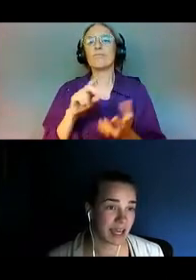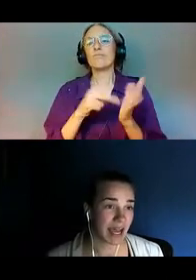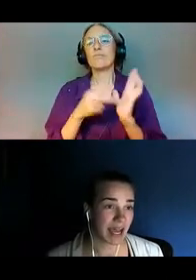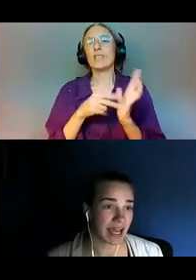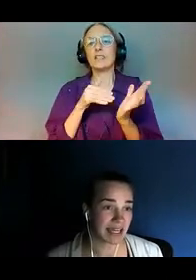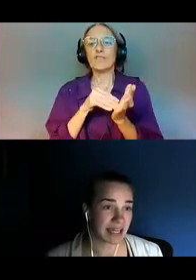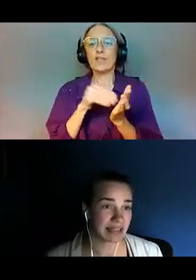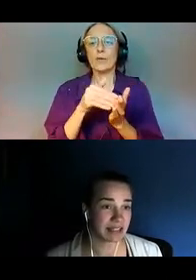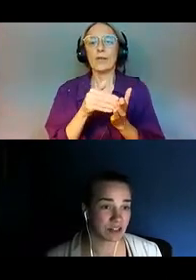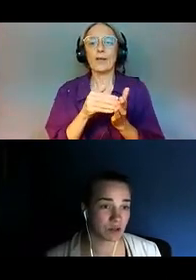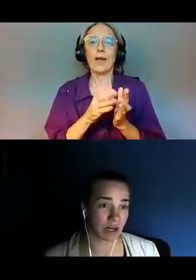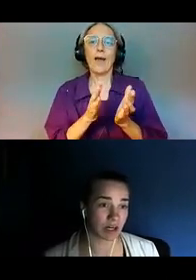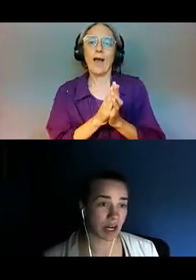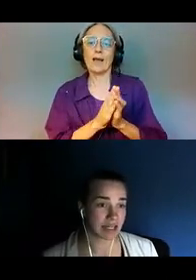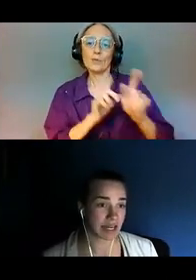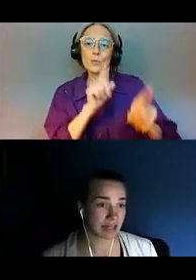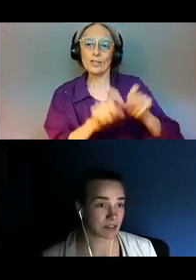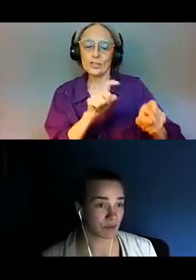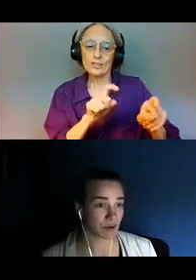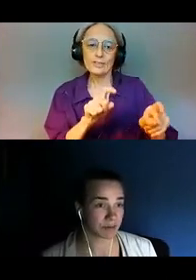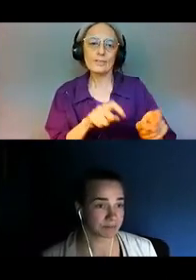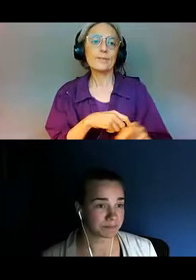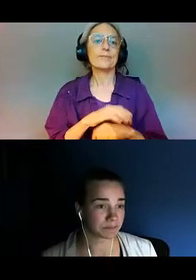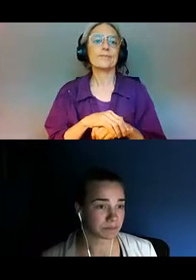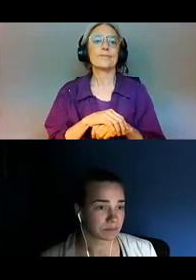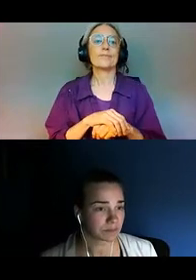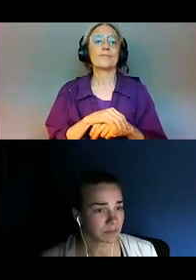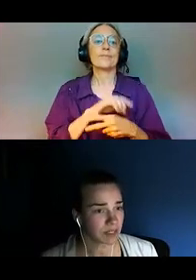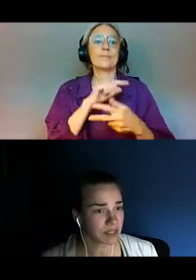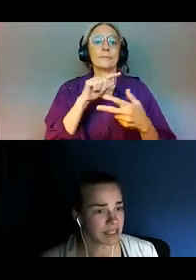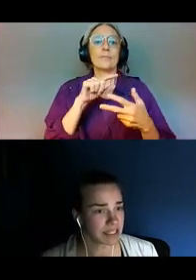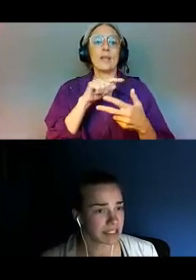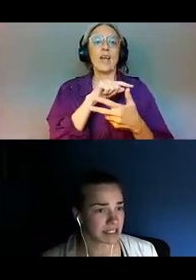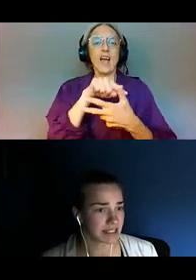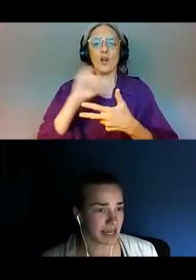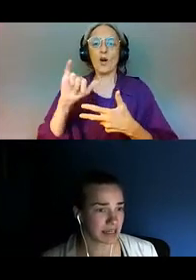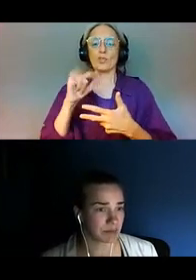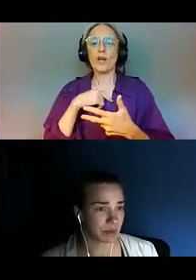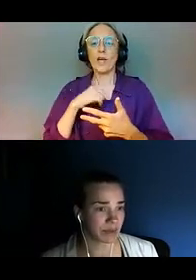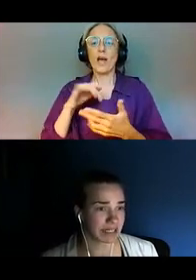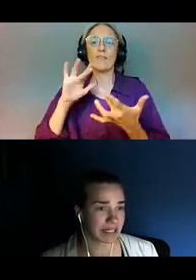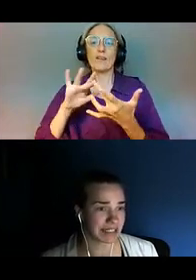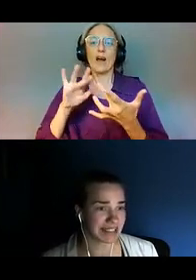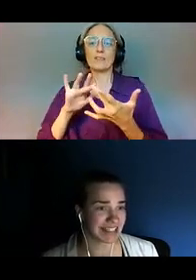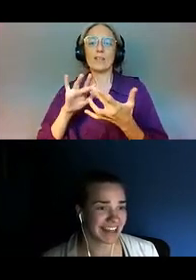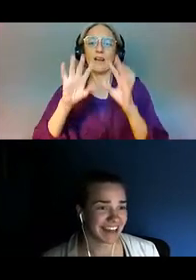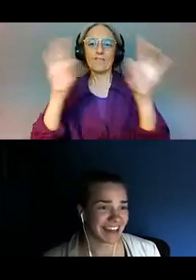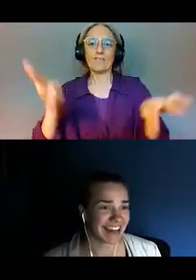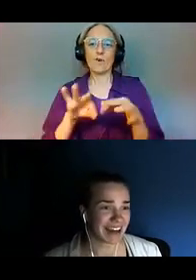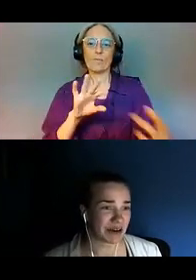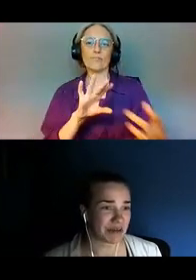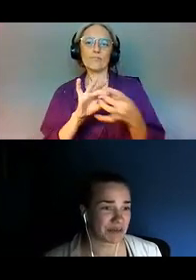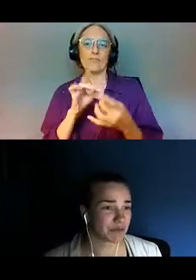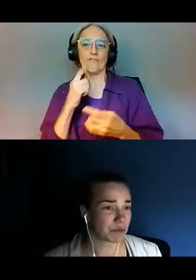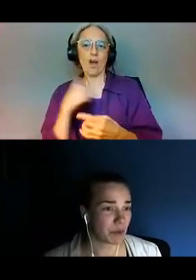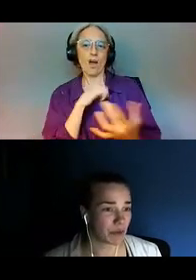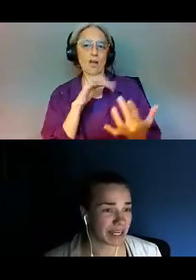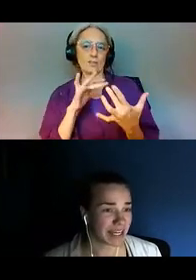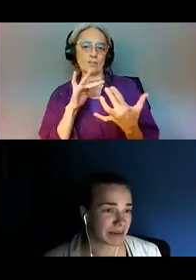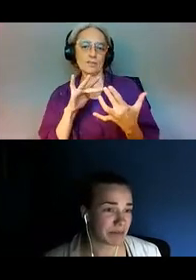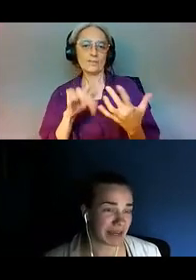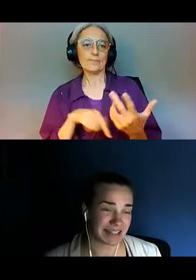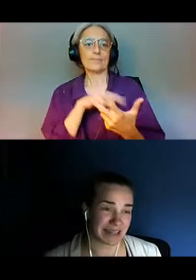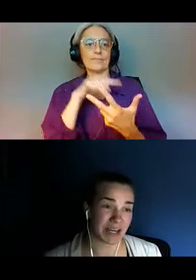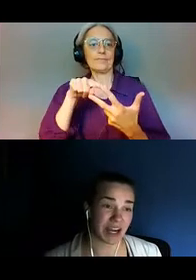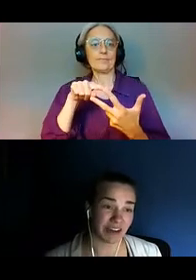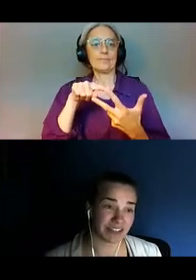questions, and a link to our Contact Us form. The second bullet is